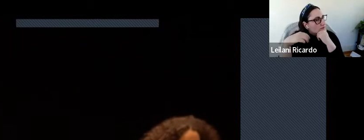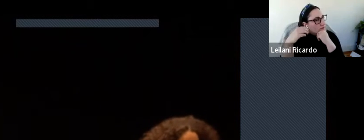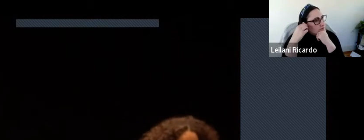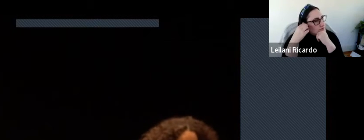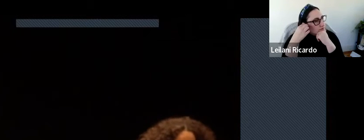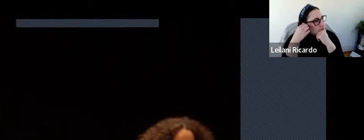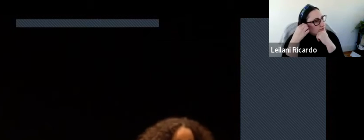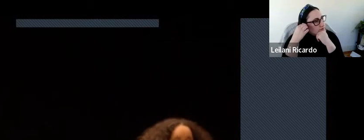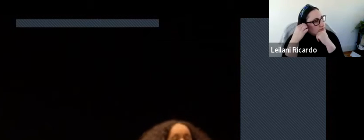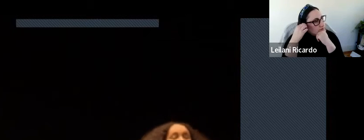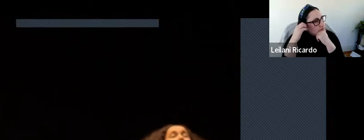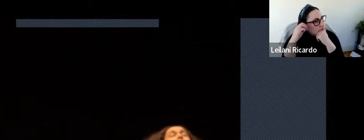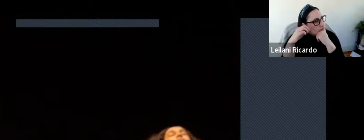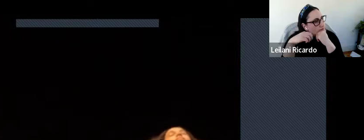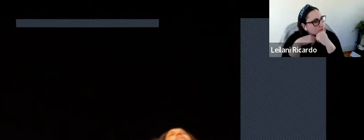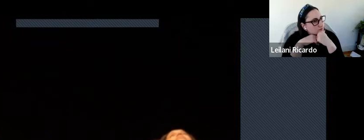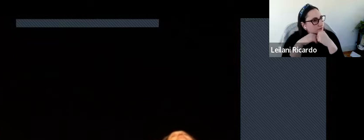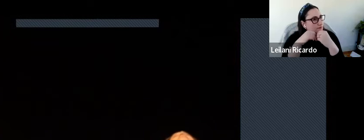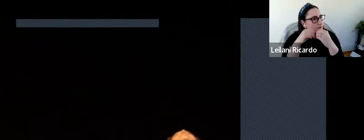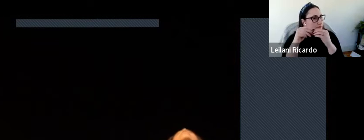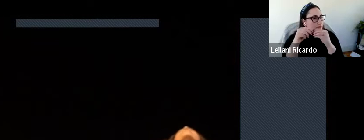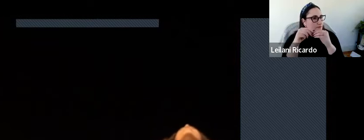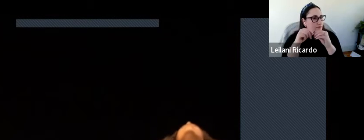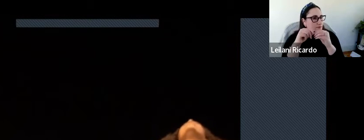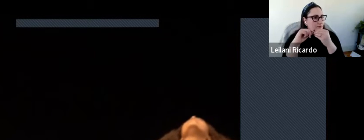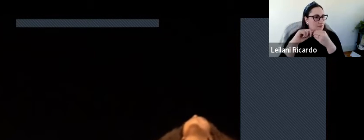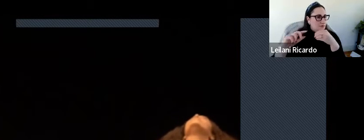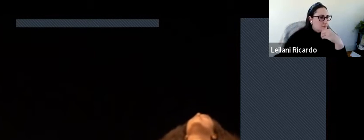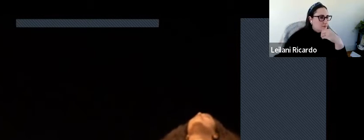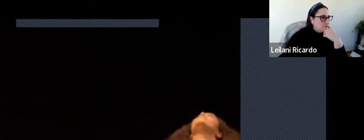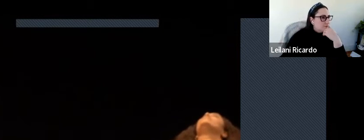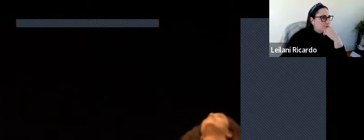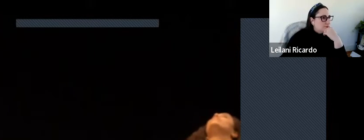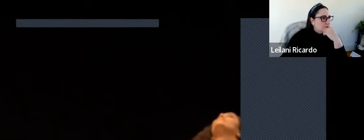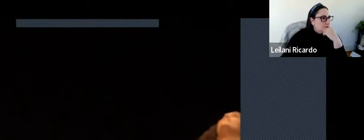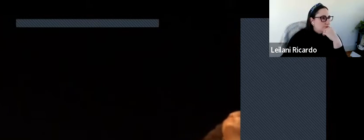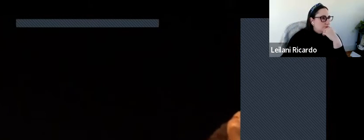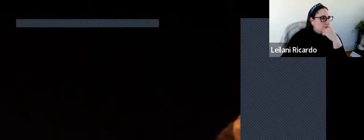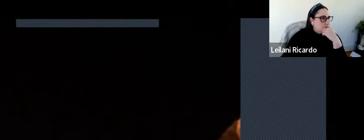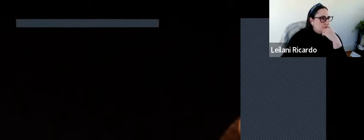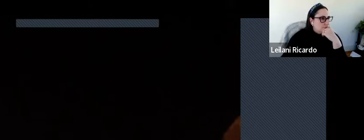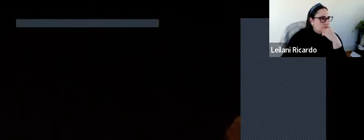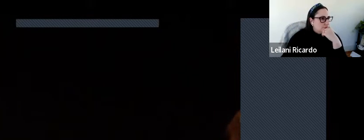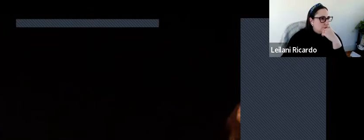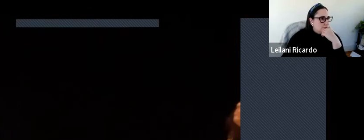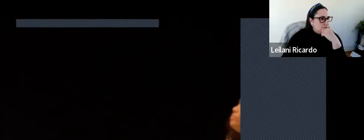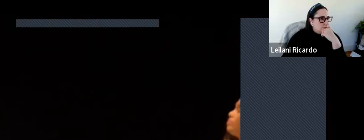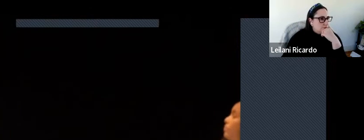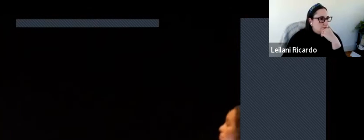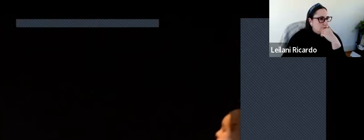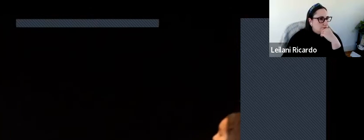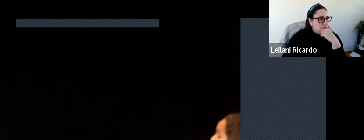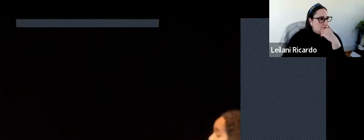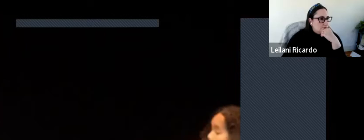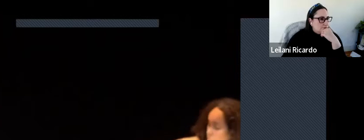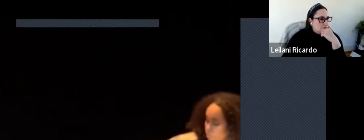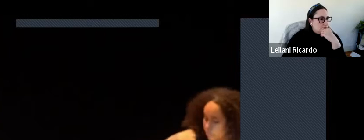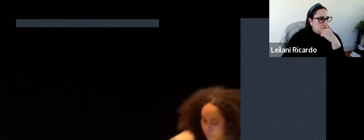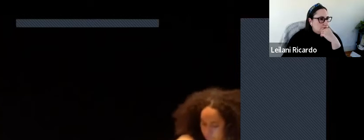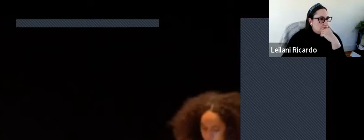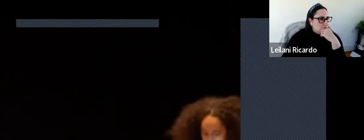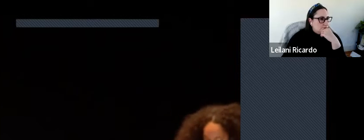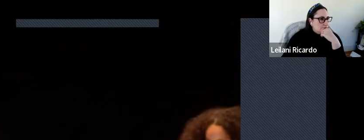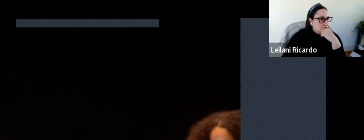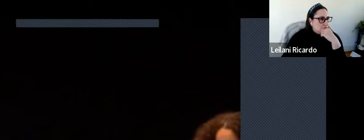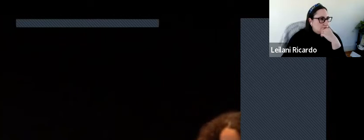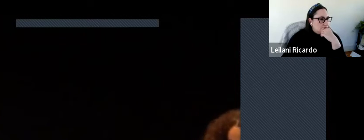most is that I don't have to do this alone. The healing part, the crossing onto the